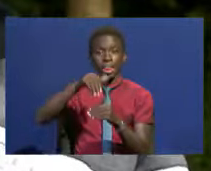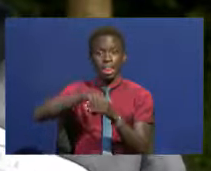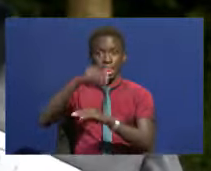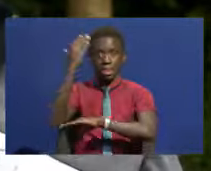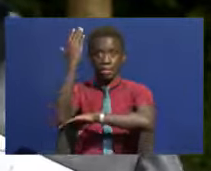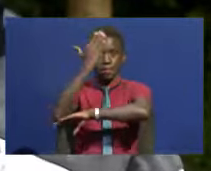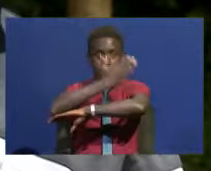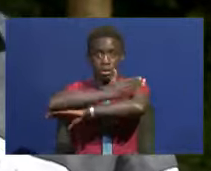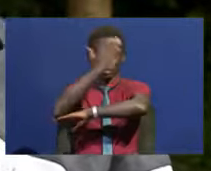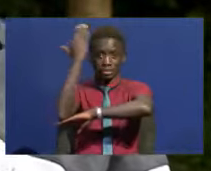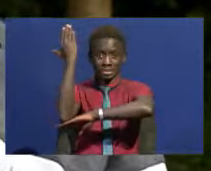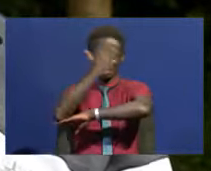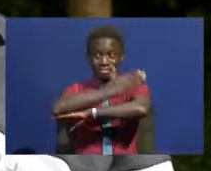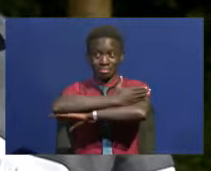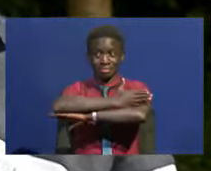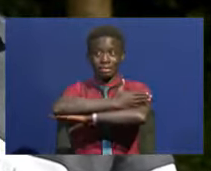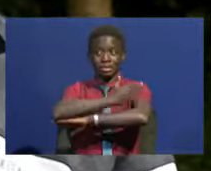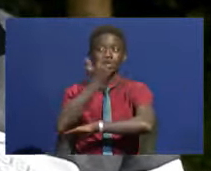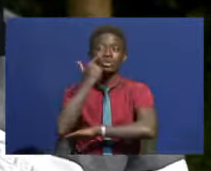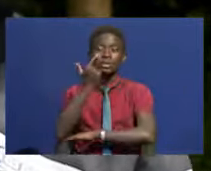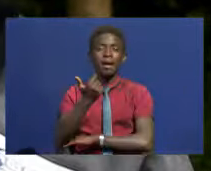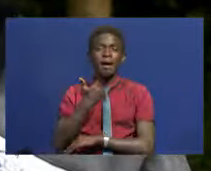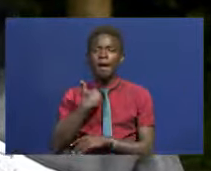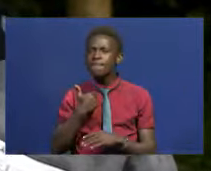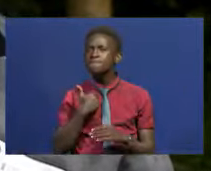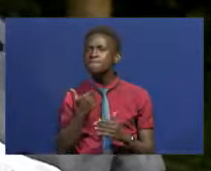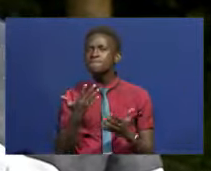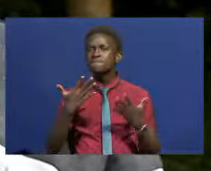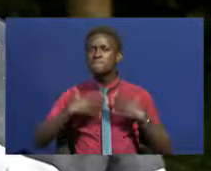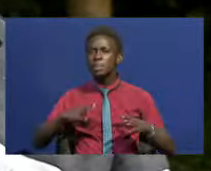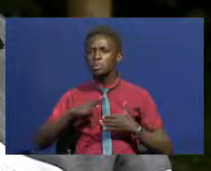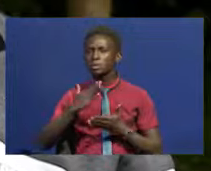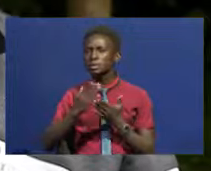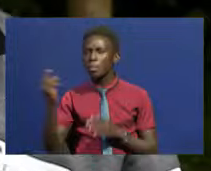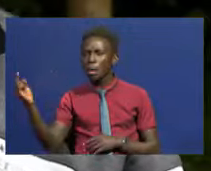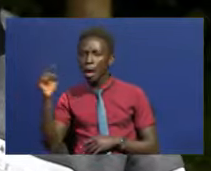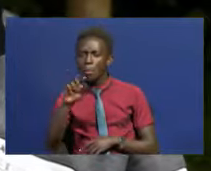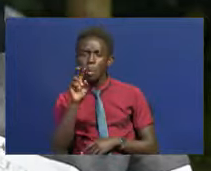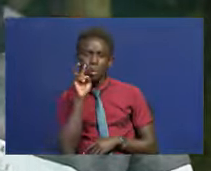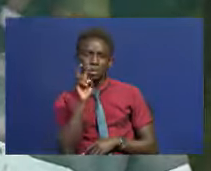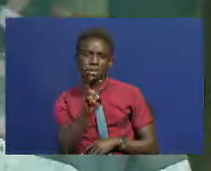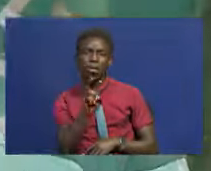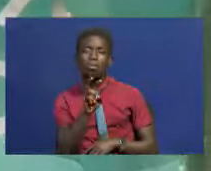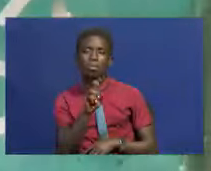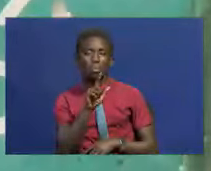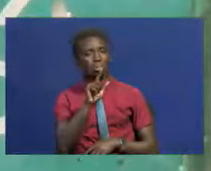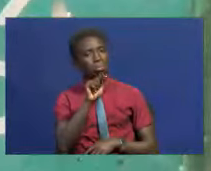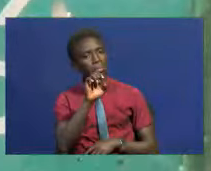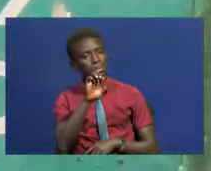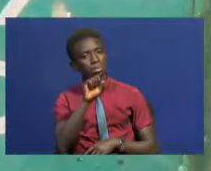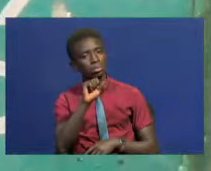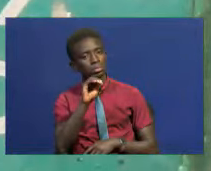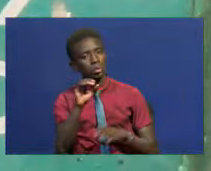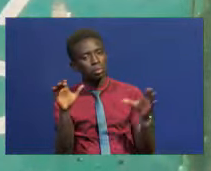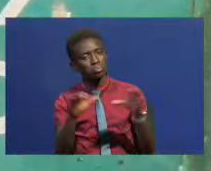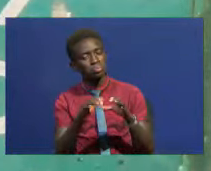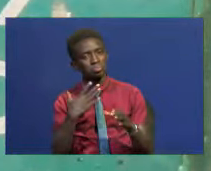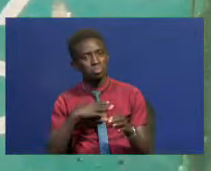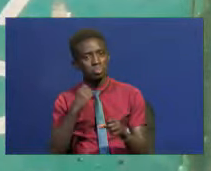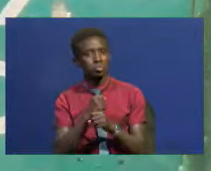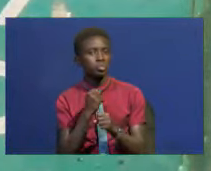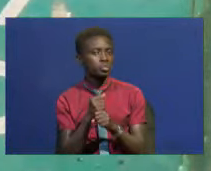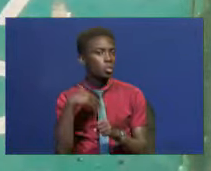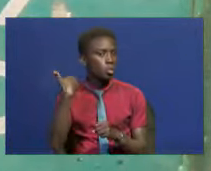our communities coming to see what the Tesos normally do. Kakapel is not just